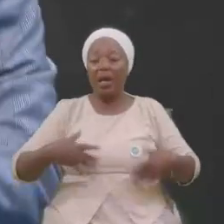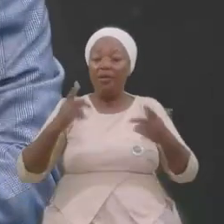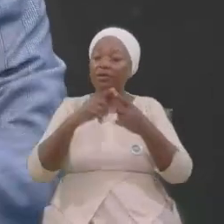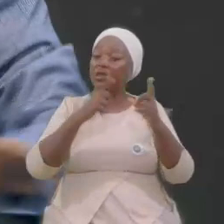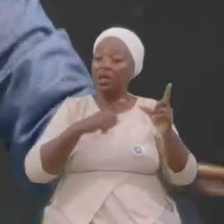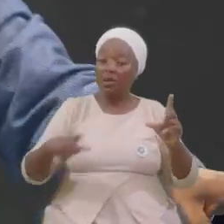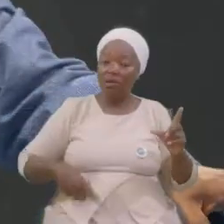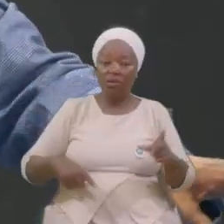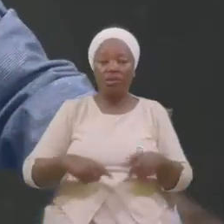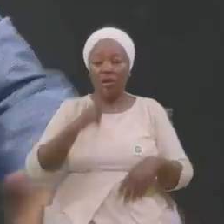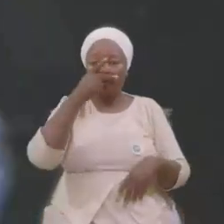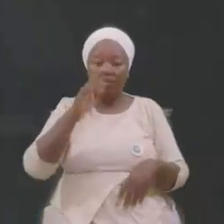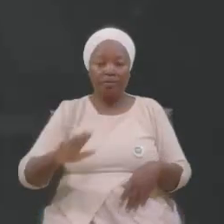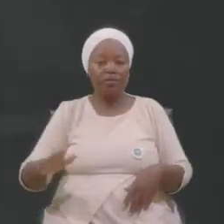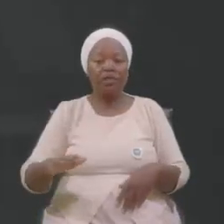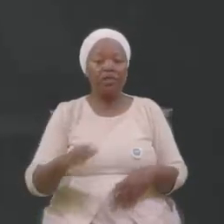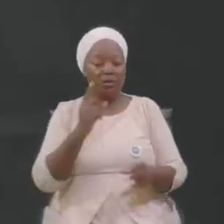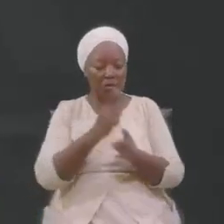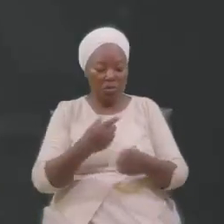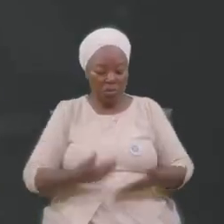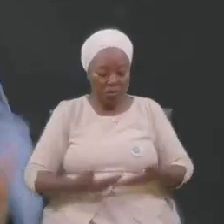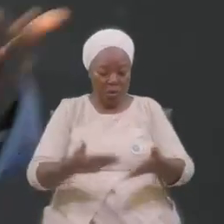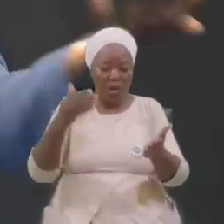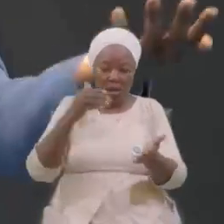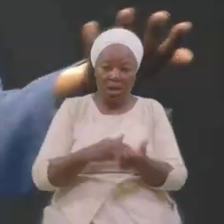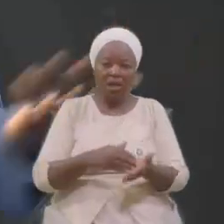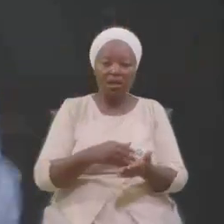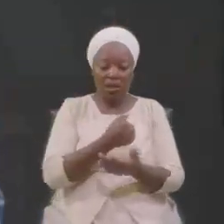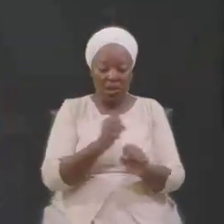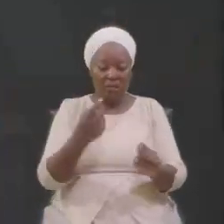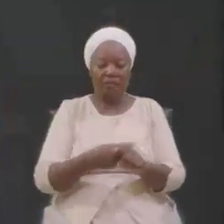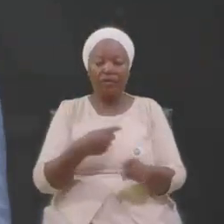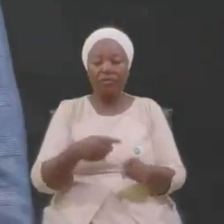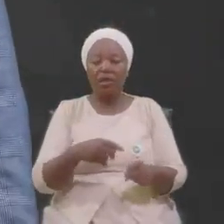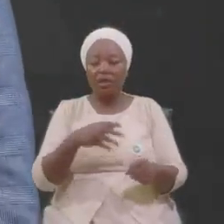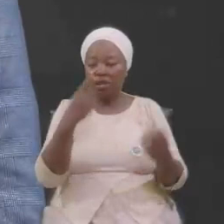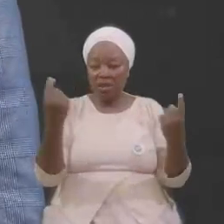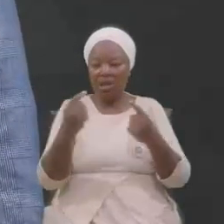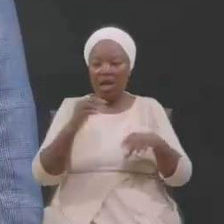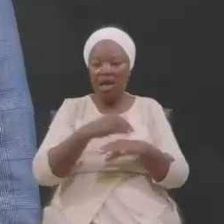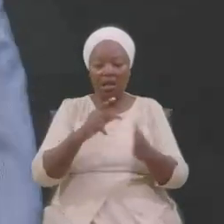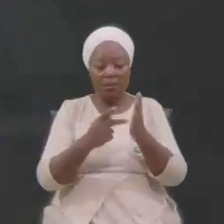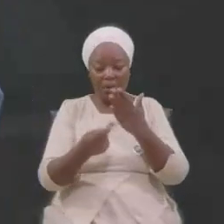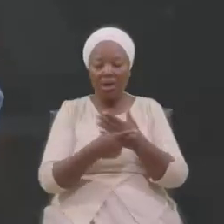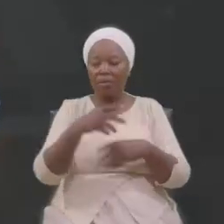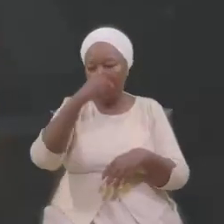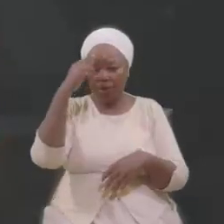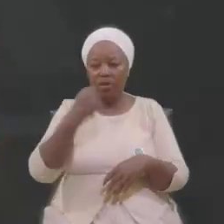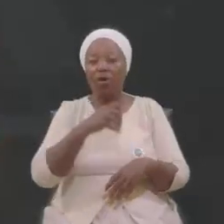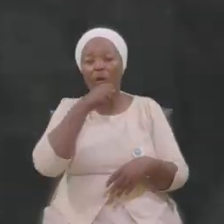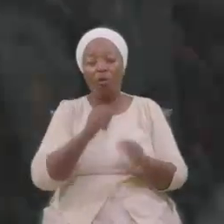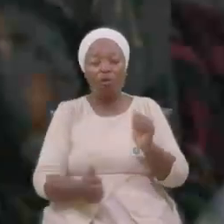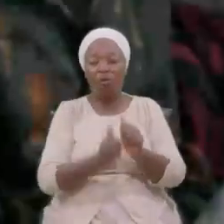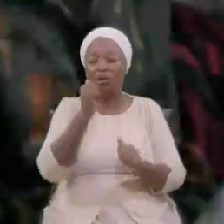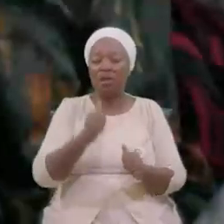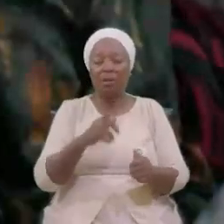Little children just born again at the crusade, and of course the older believers. Here is the